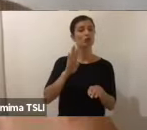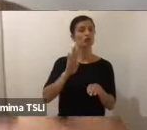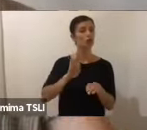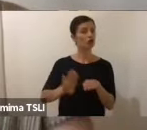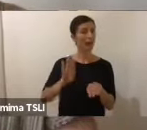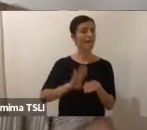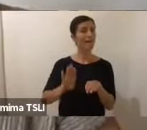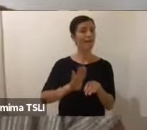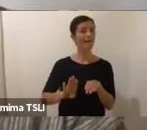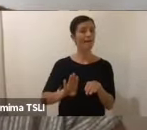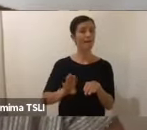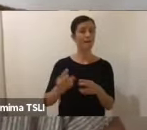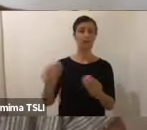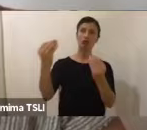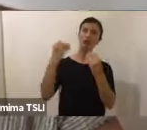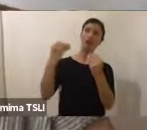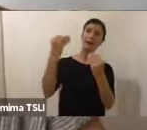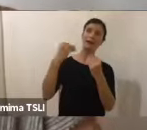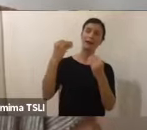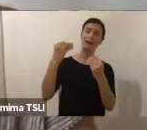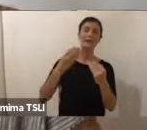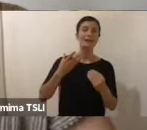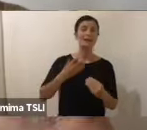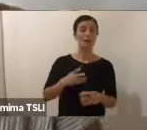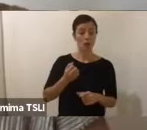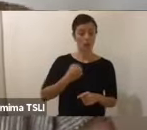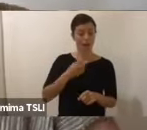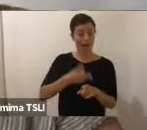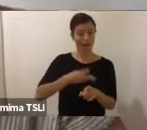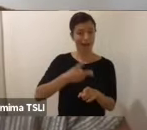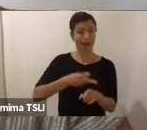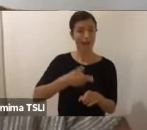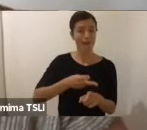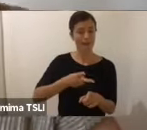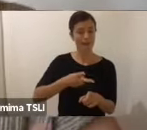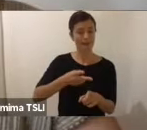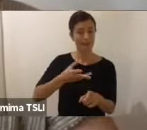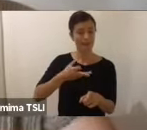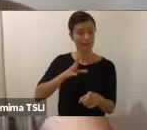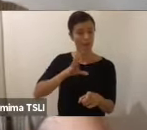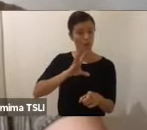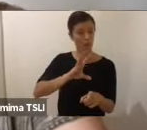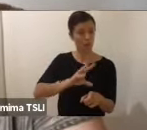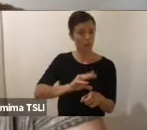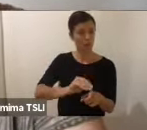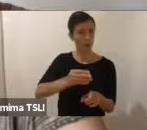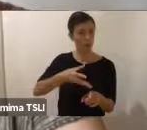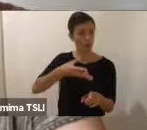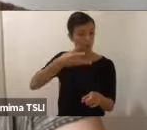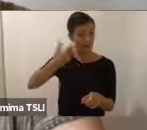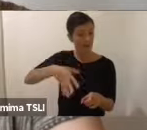finding new ways of moving through the world with greater love compassion and inclusivity um so um that would be what i would offer